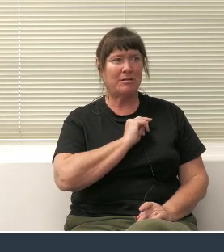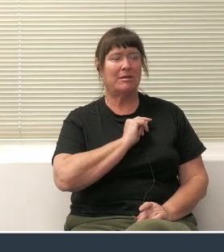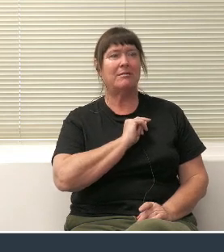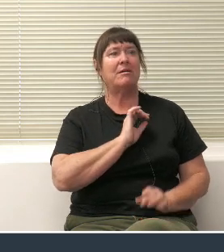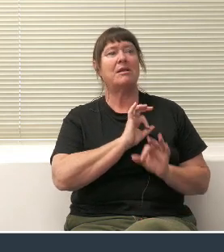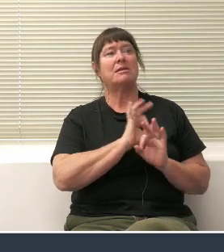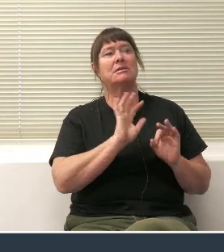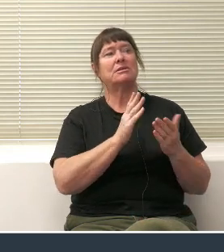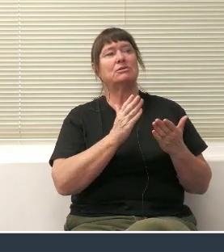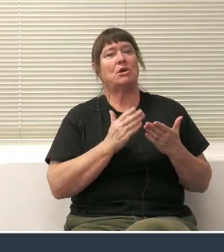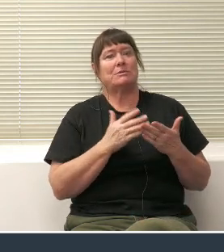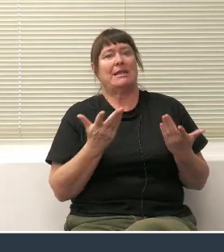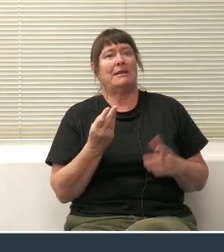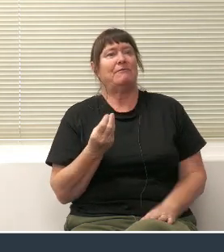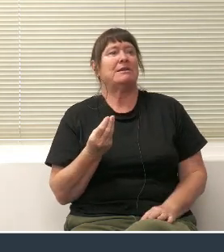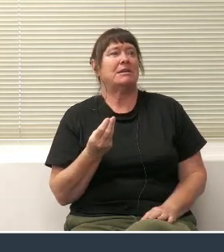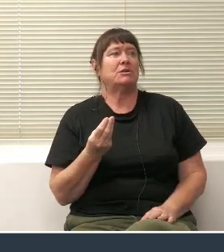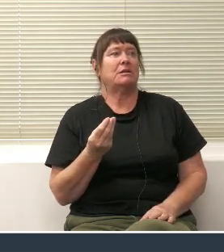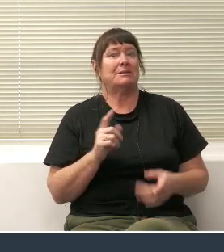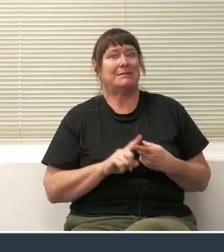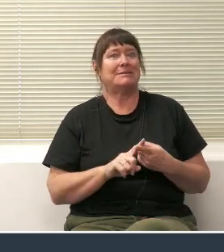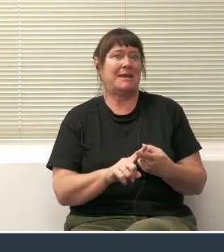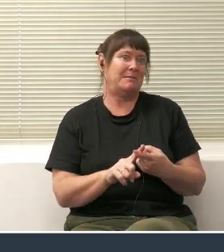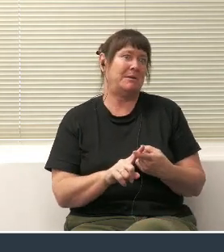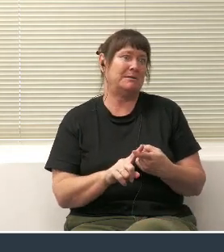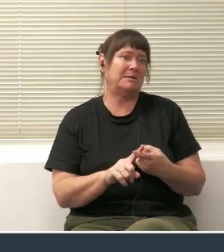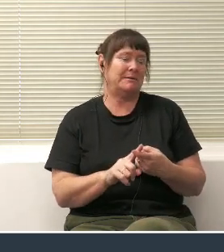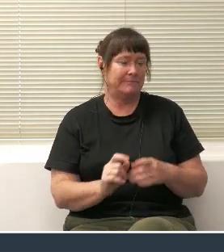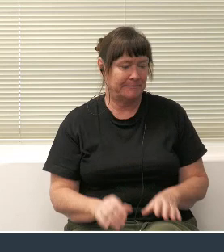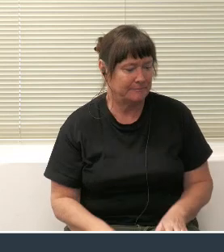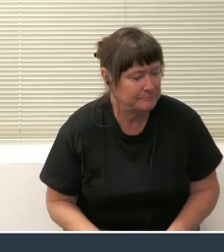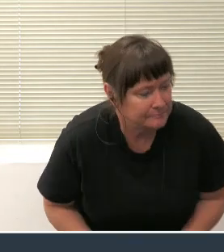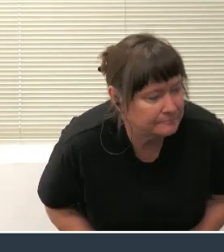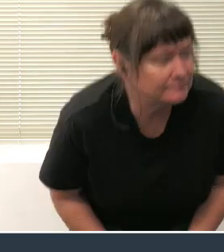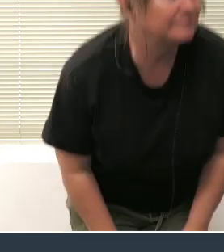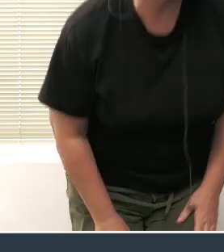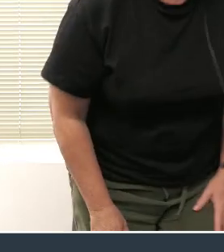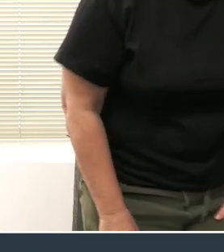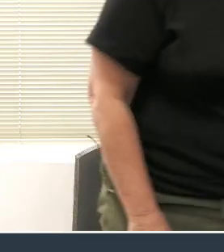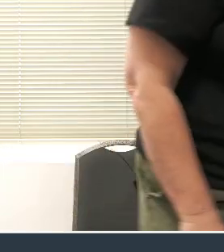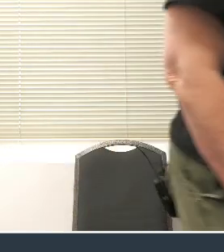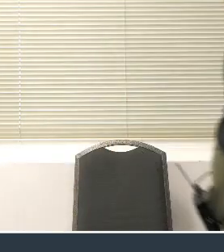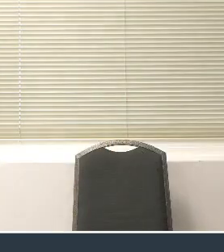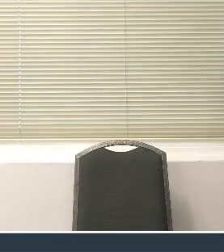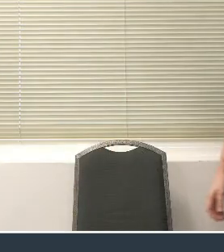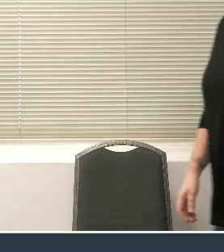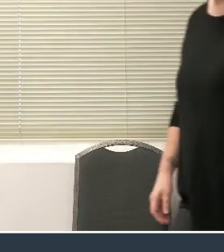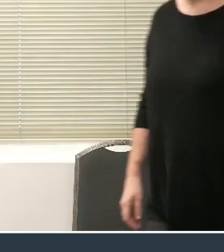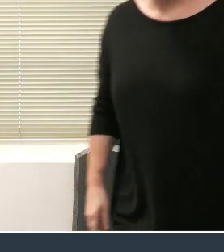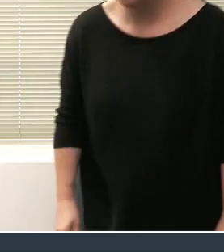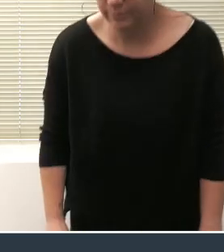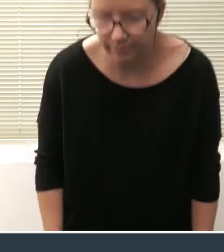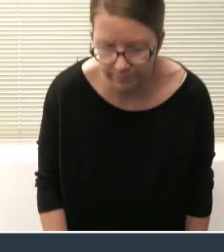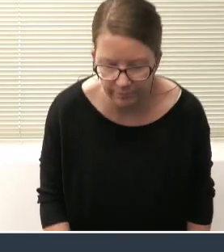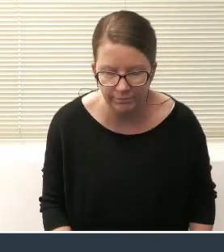show us that there was any financial sustainability, that this was not something we couldn't keep going back again and again to